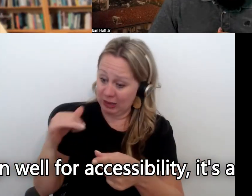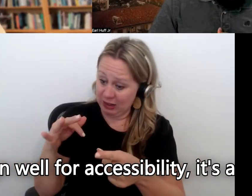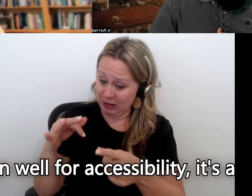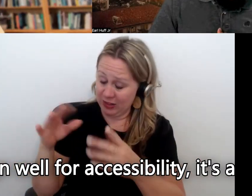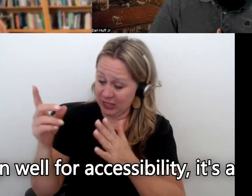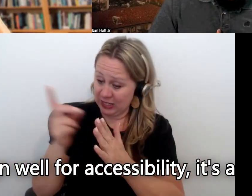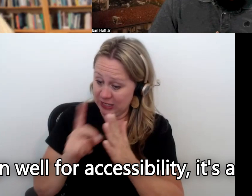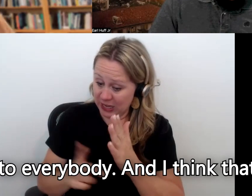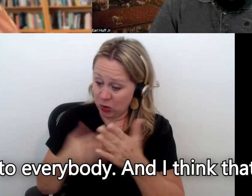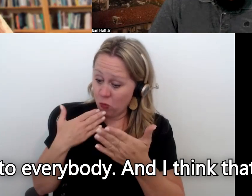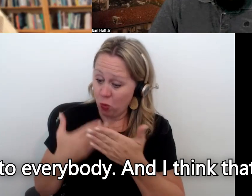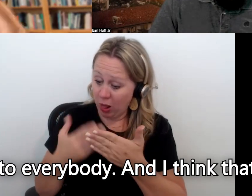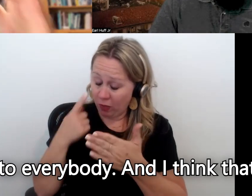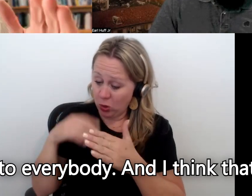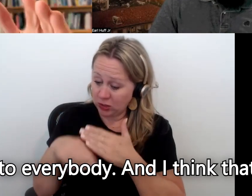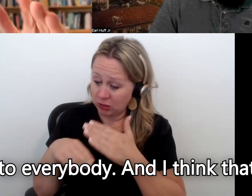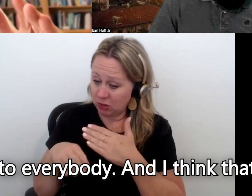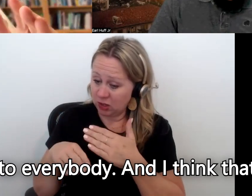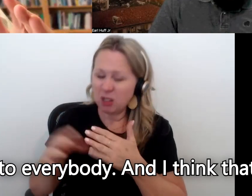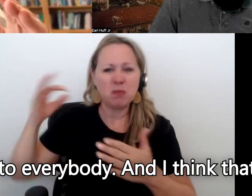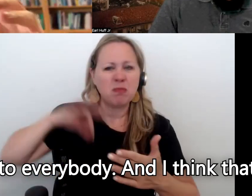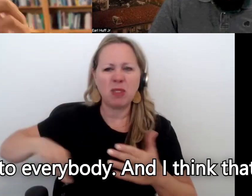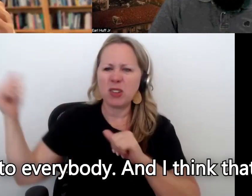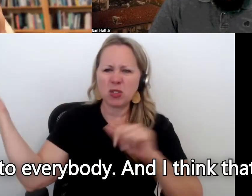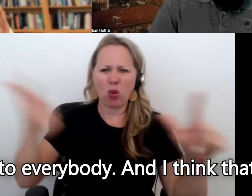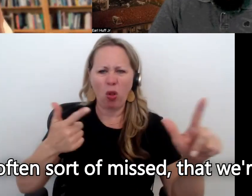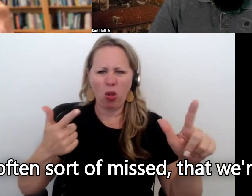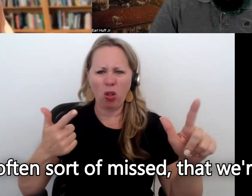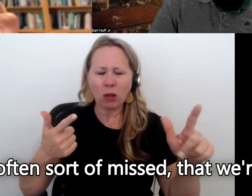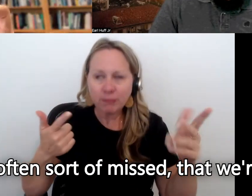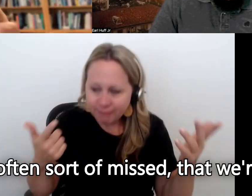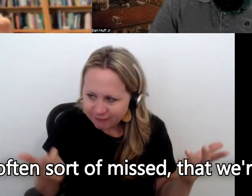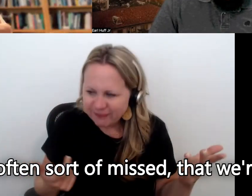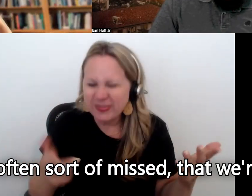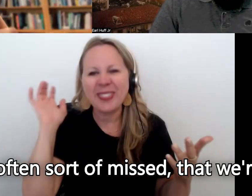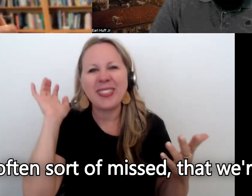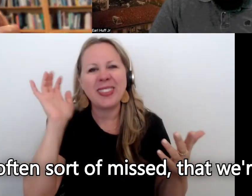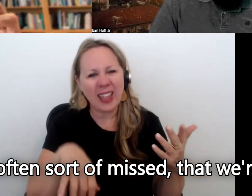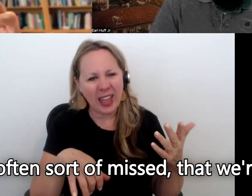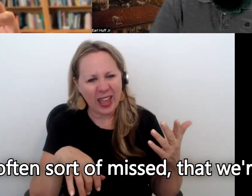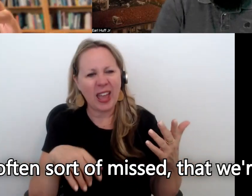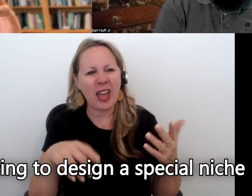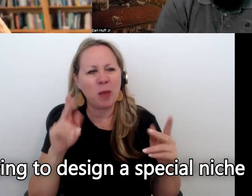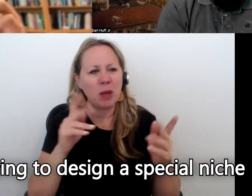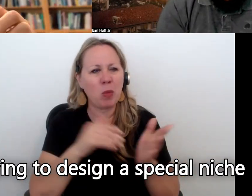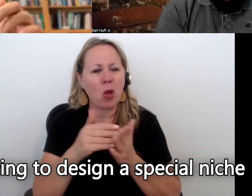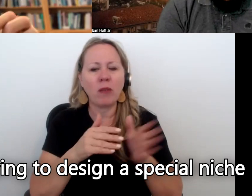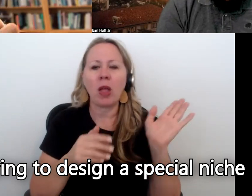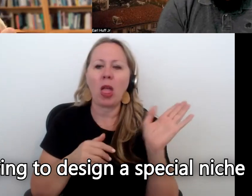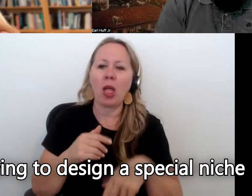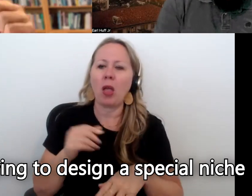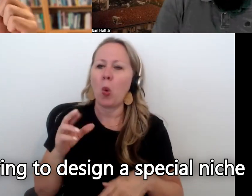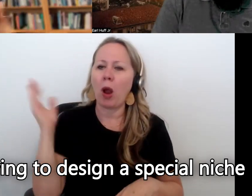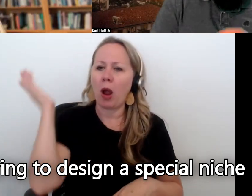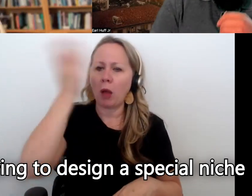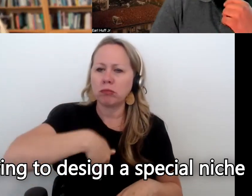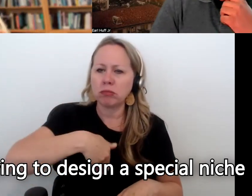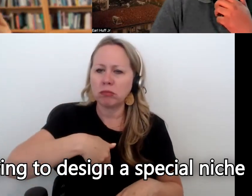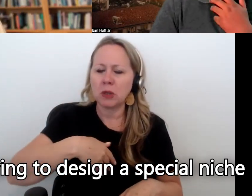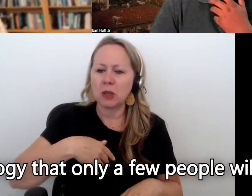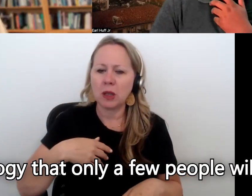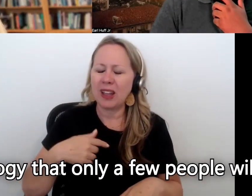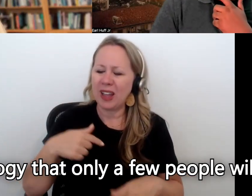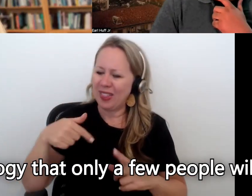for accessibility, it's a benefit to everybody. And I think that point is often sort of missed that we're not trying to design a